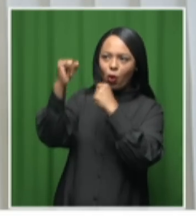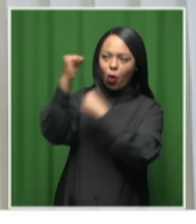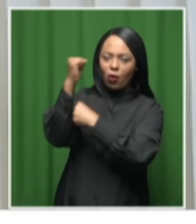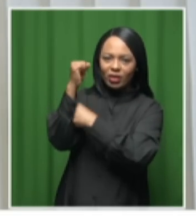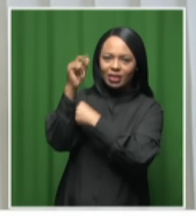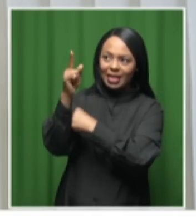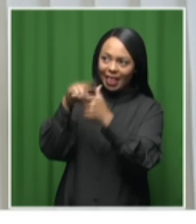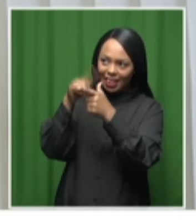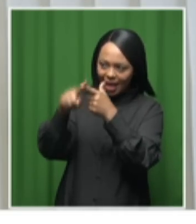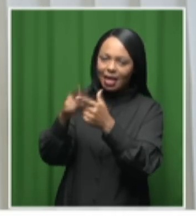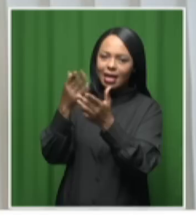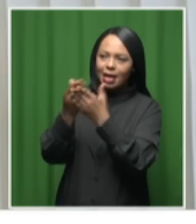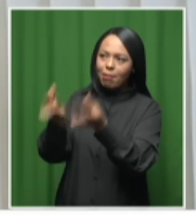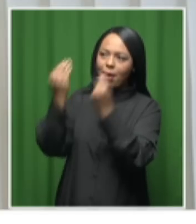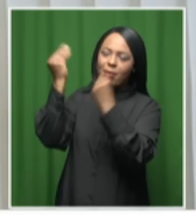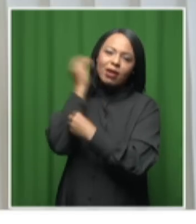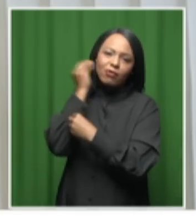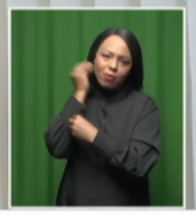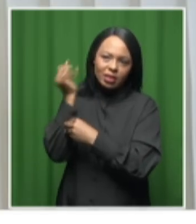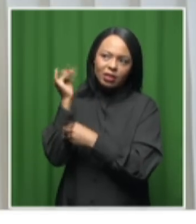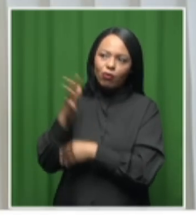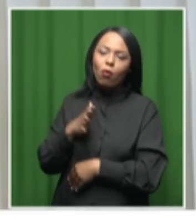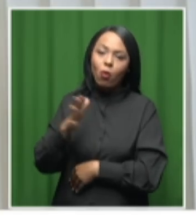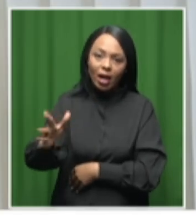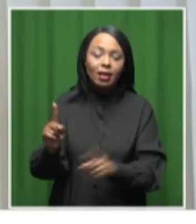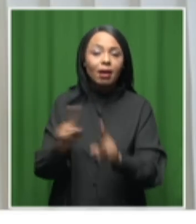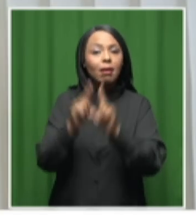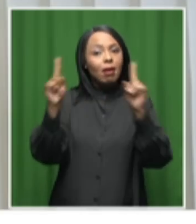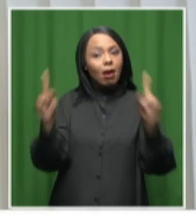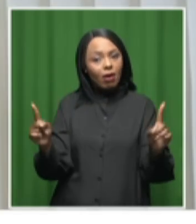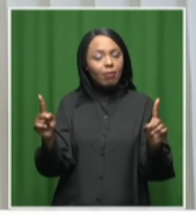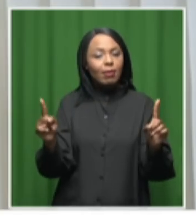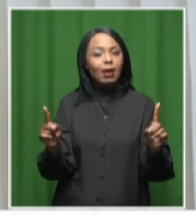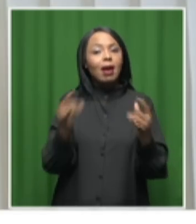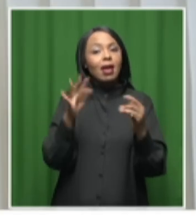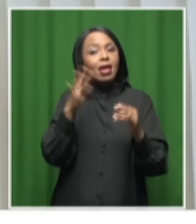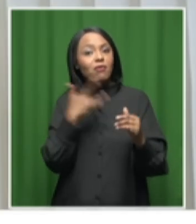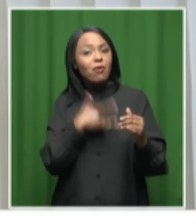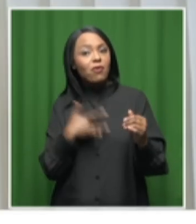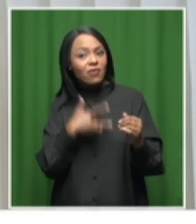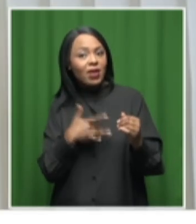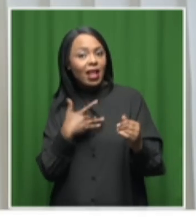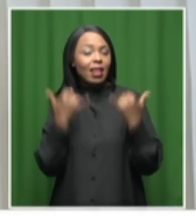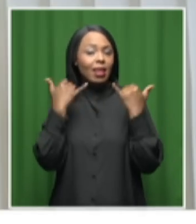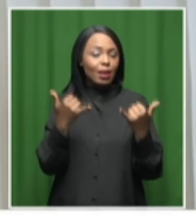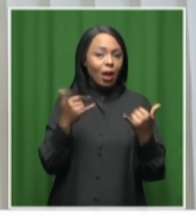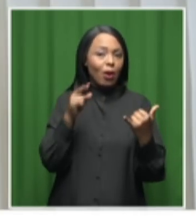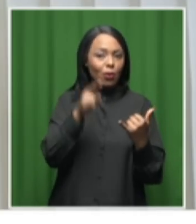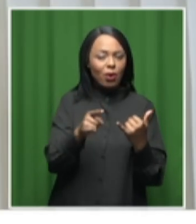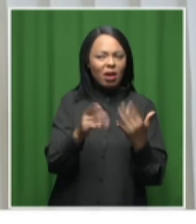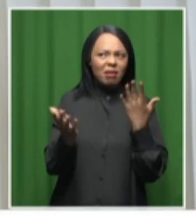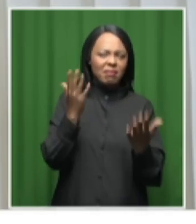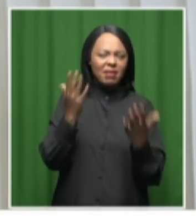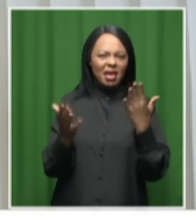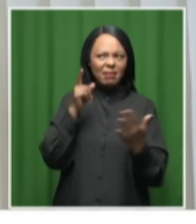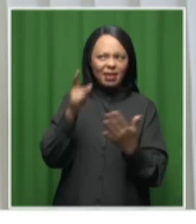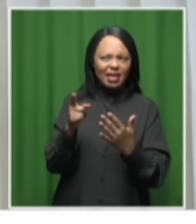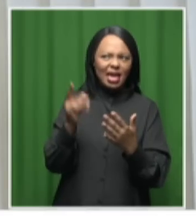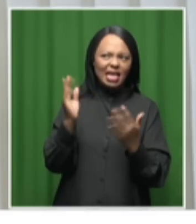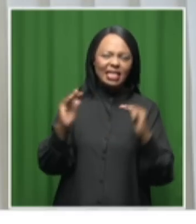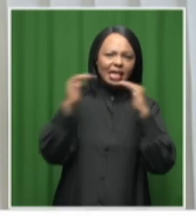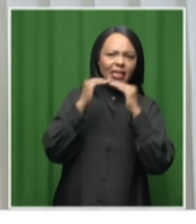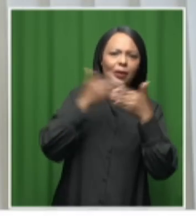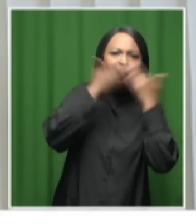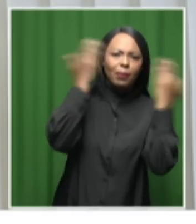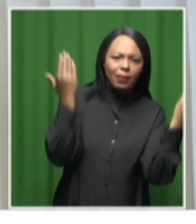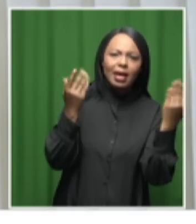you're going to get the information that you require. However, if you feel that that particular liaison office is not doing any justice,